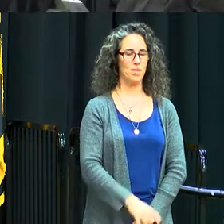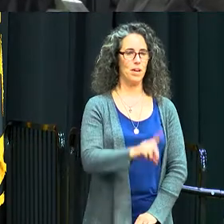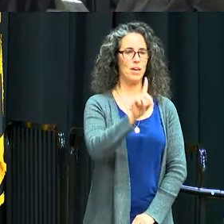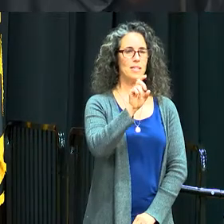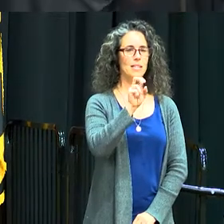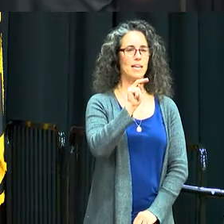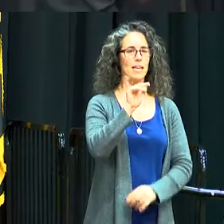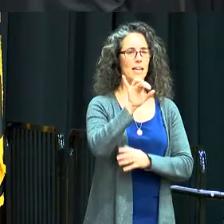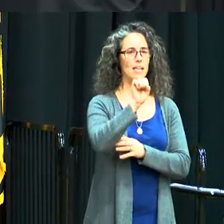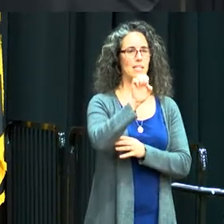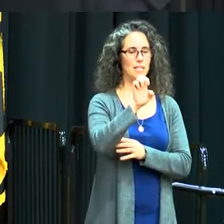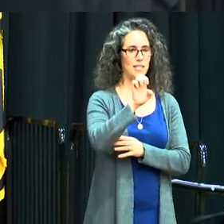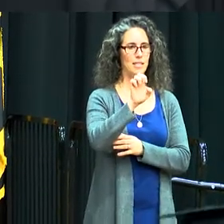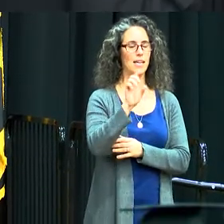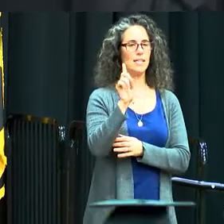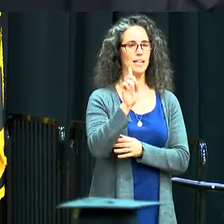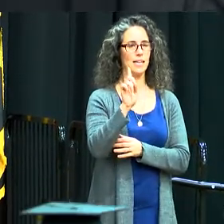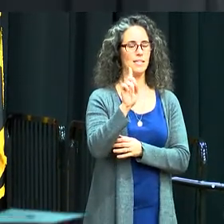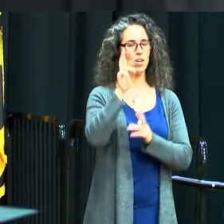Denise Lynn Dickens, honors.